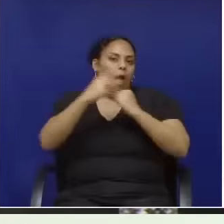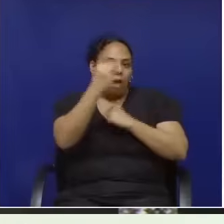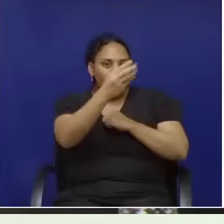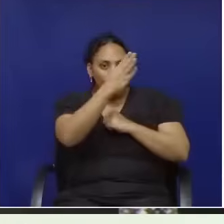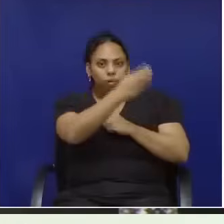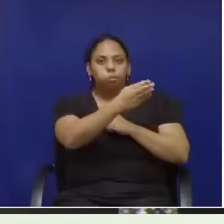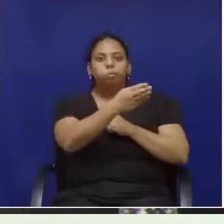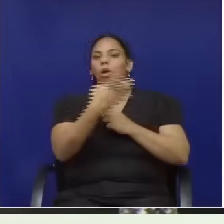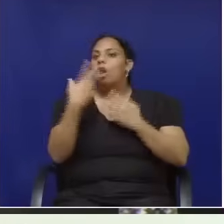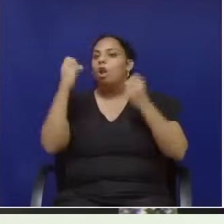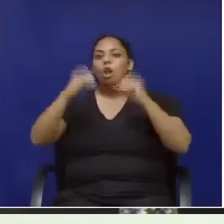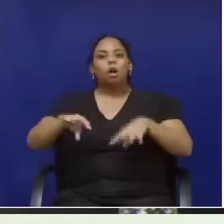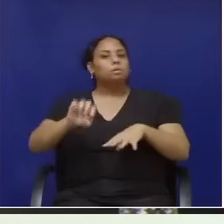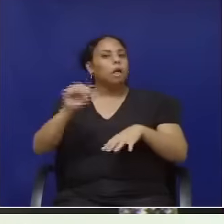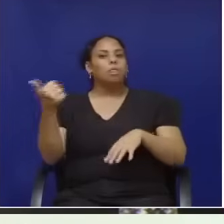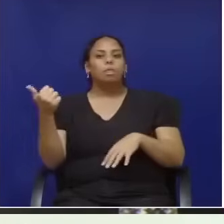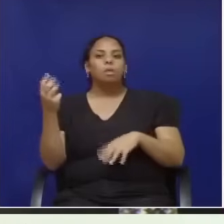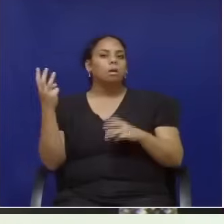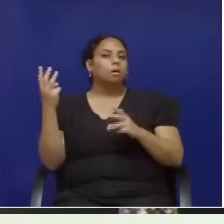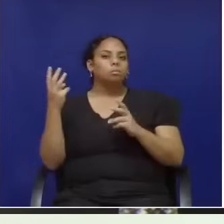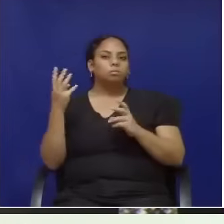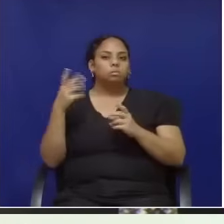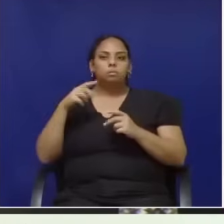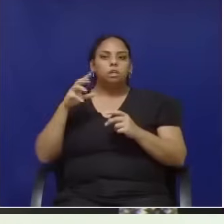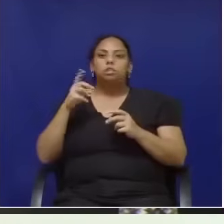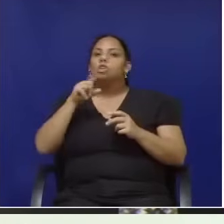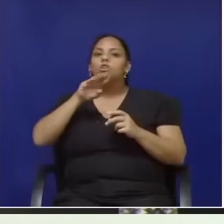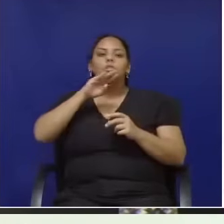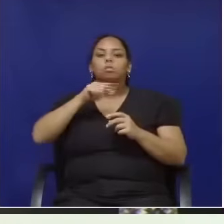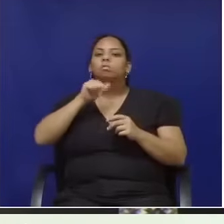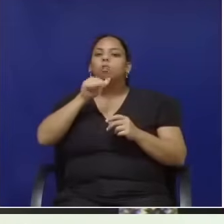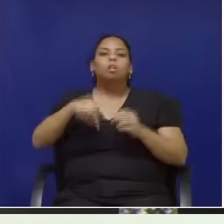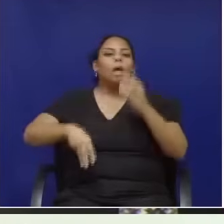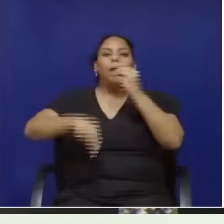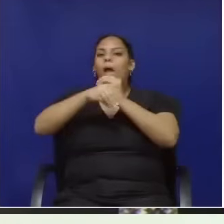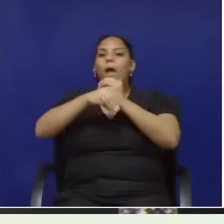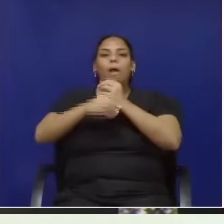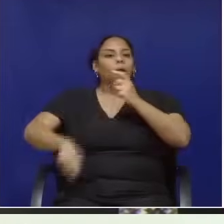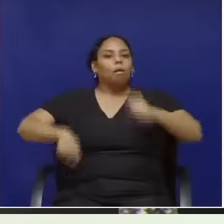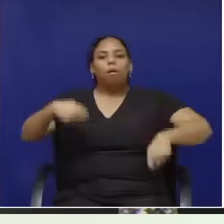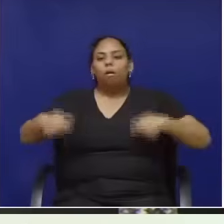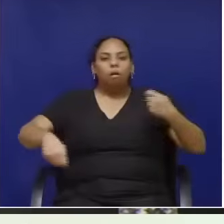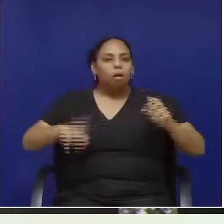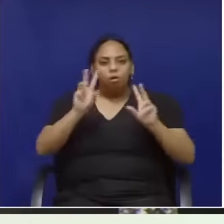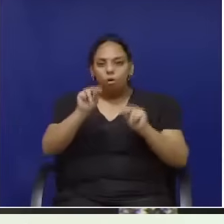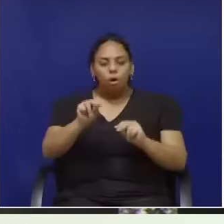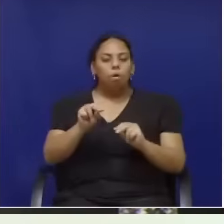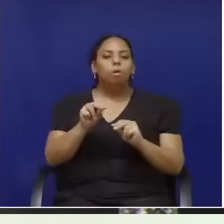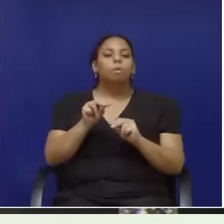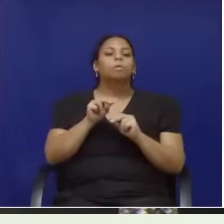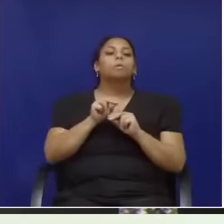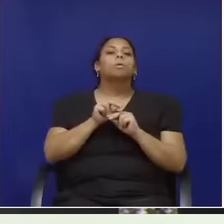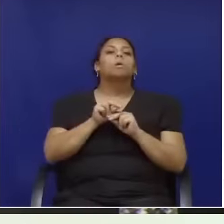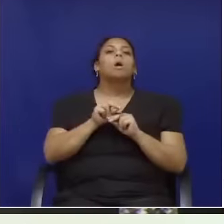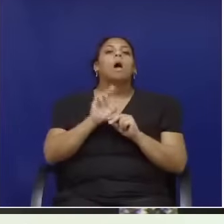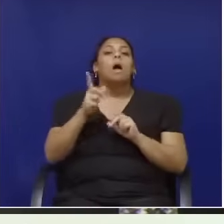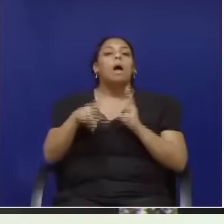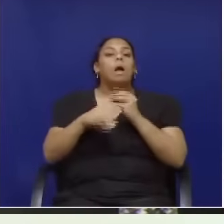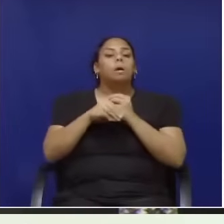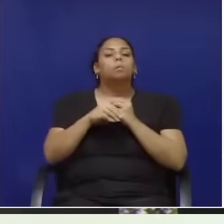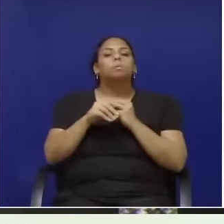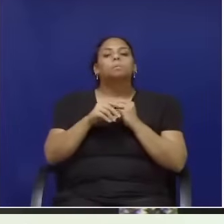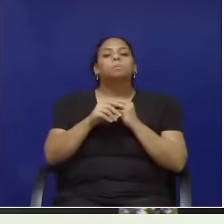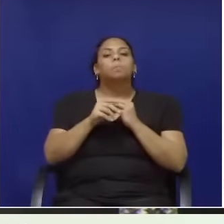loss to anyone else. It's not an additional expense. What I would, however, point out, Chair, is that